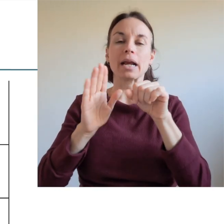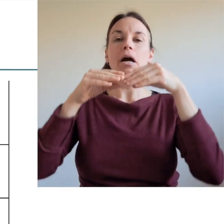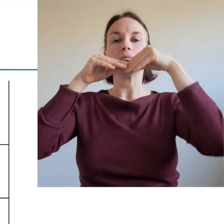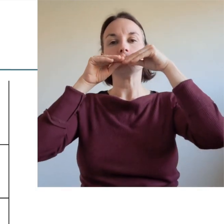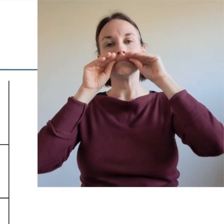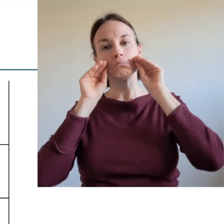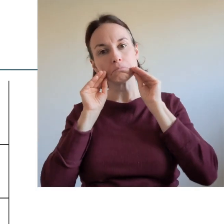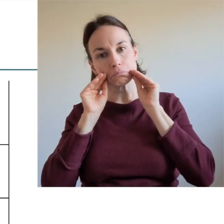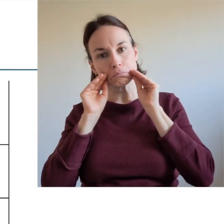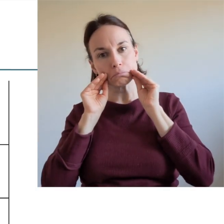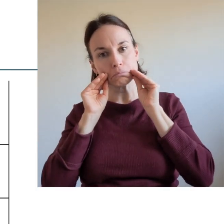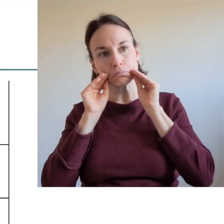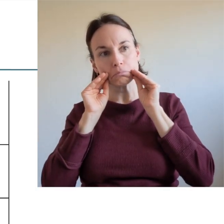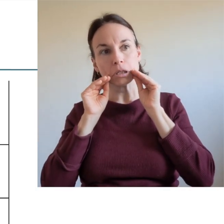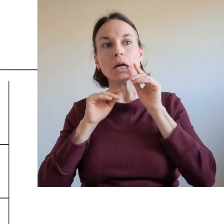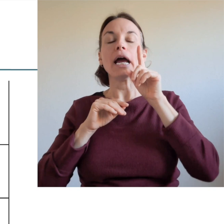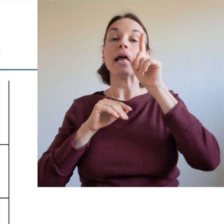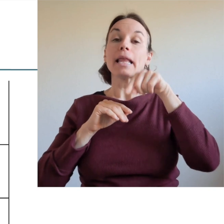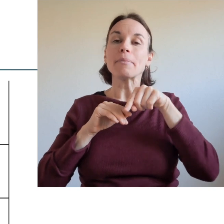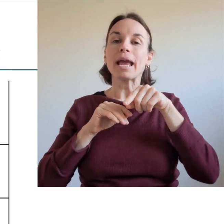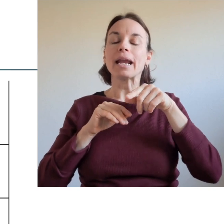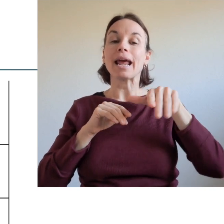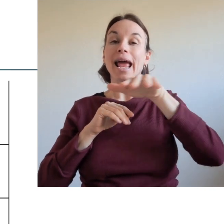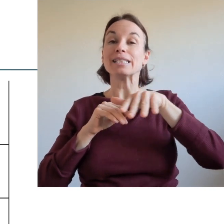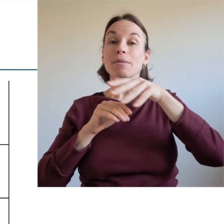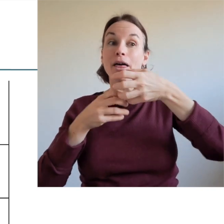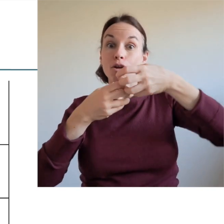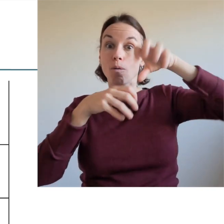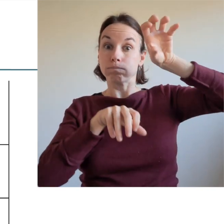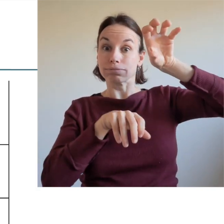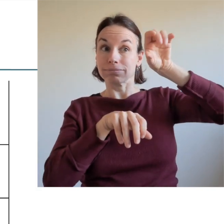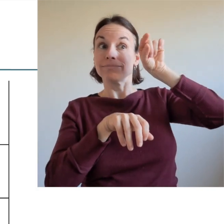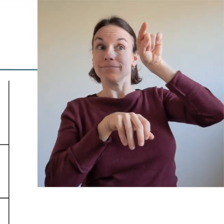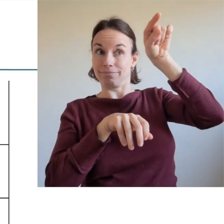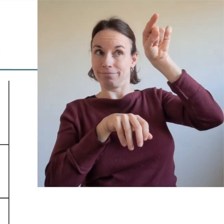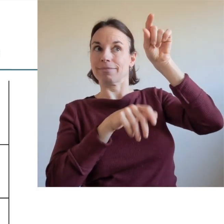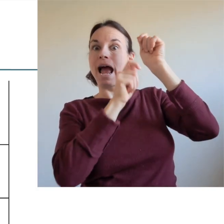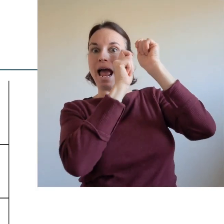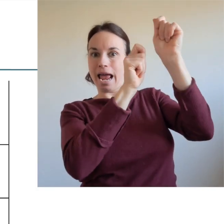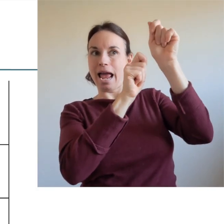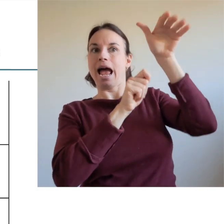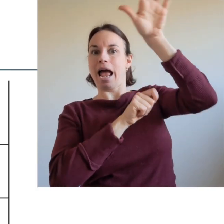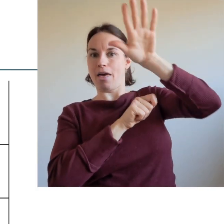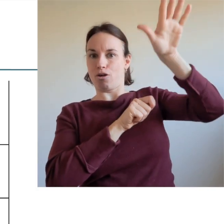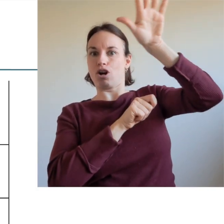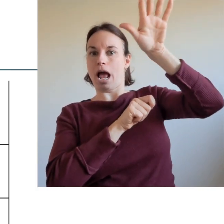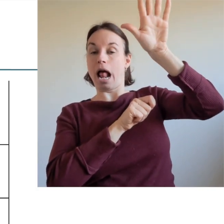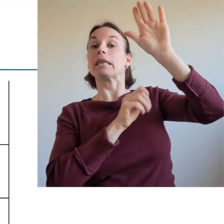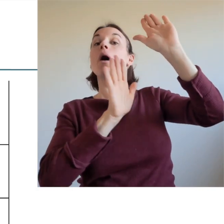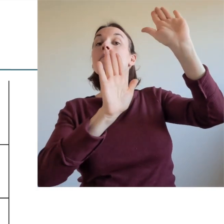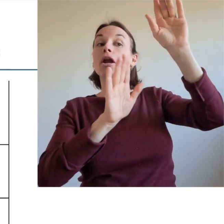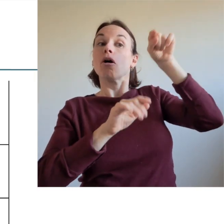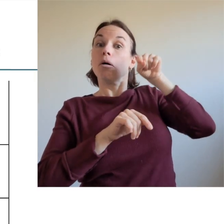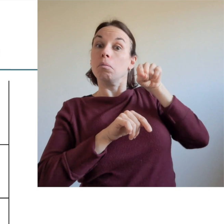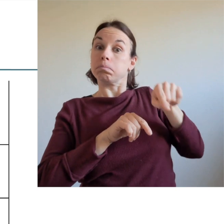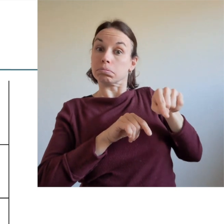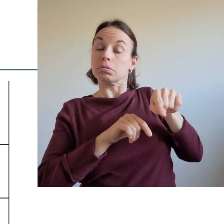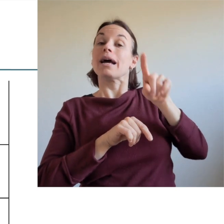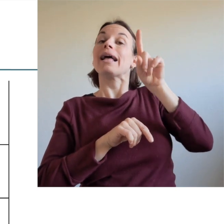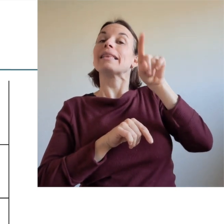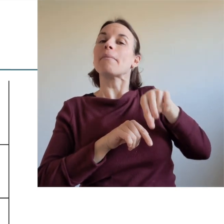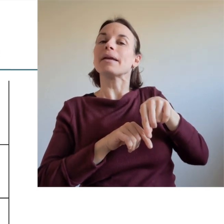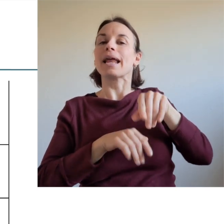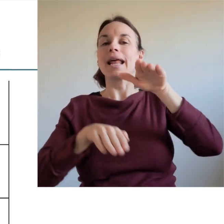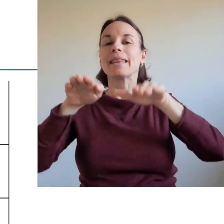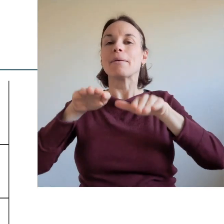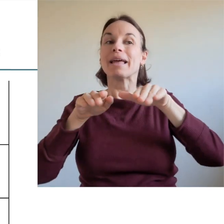Specific unknown uses are marked by corners down and typically a high articulation of the sign,